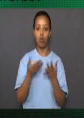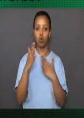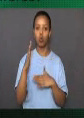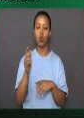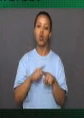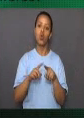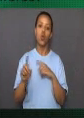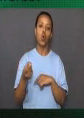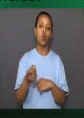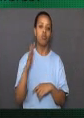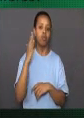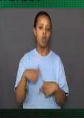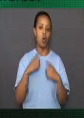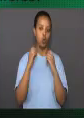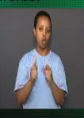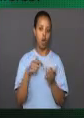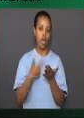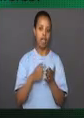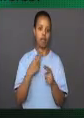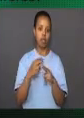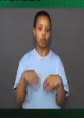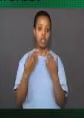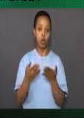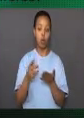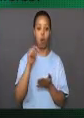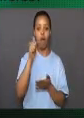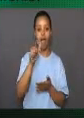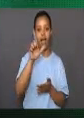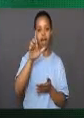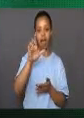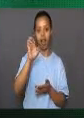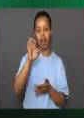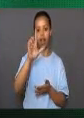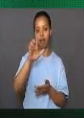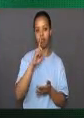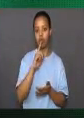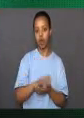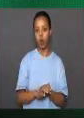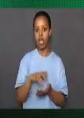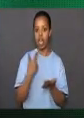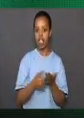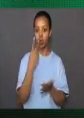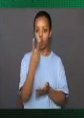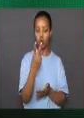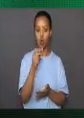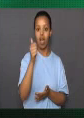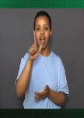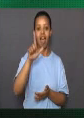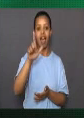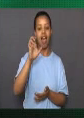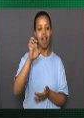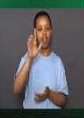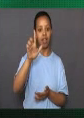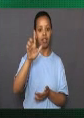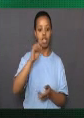different forms, which we call alleles. If the 2 alleles in a gene